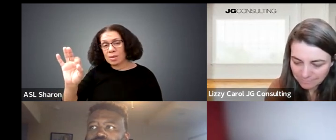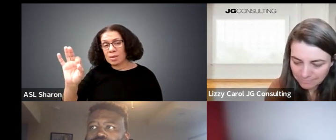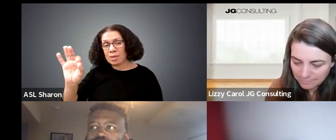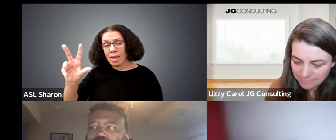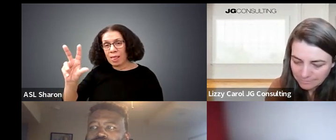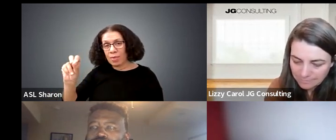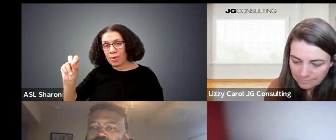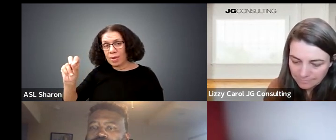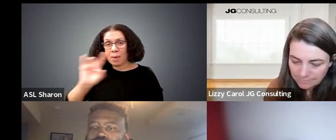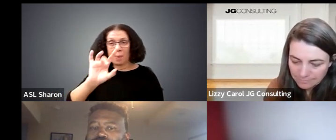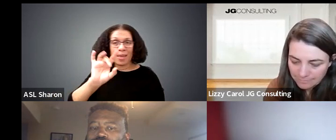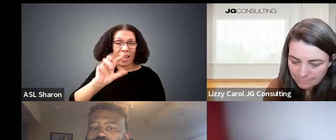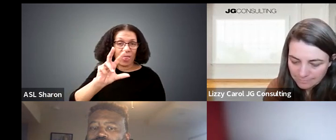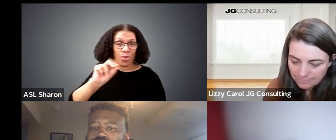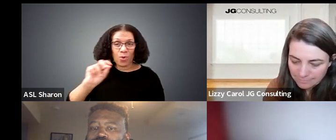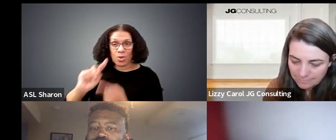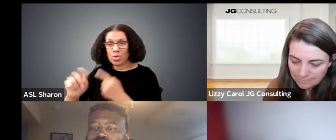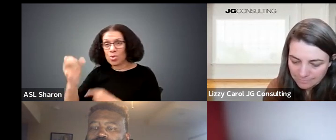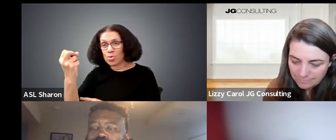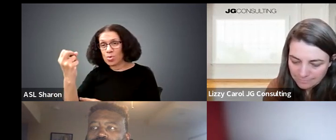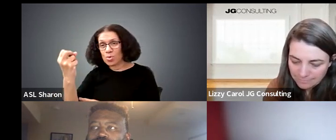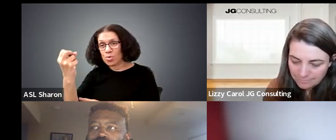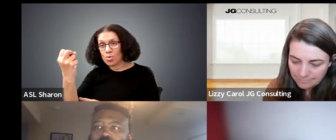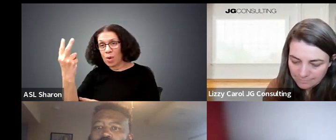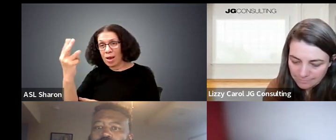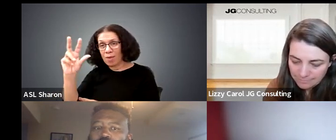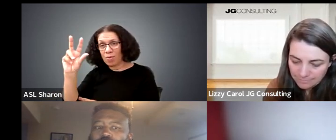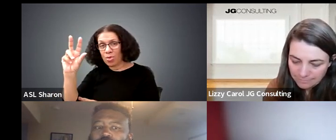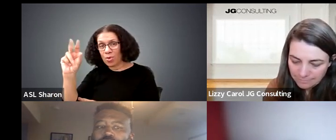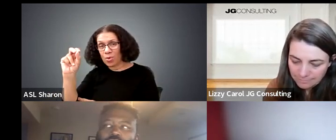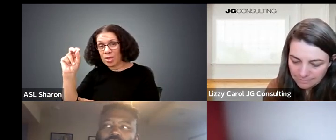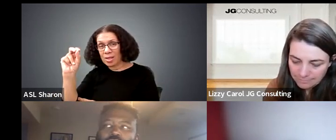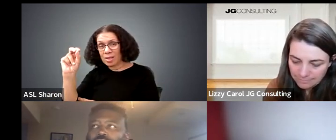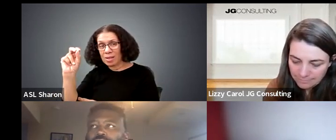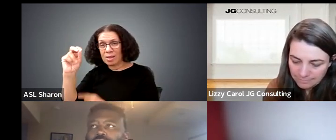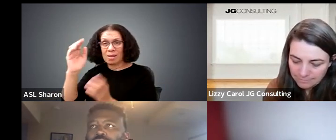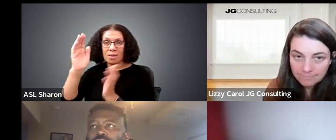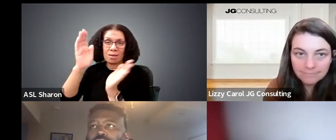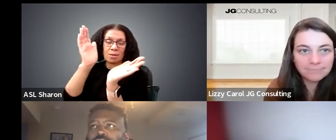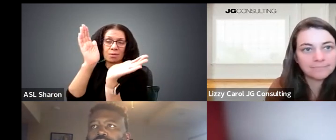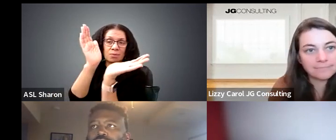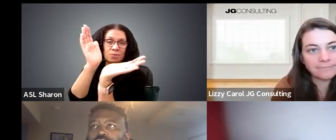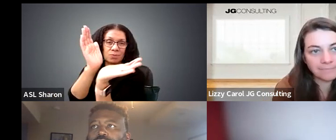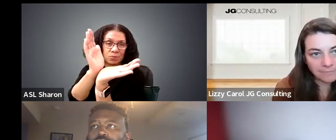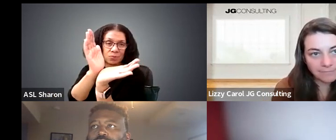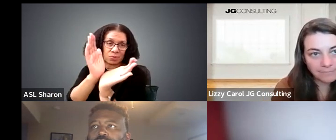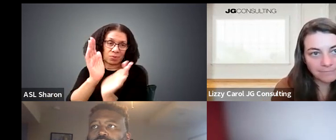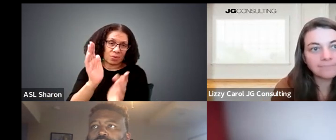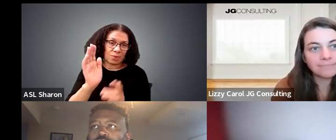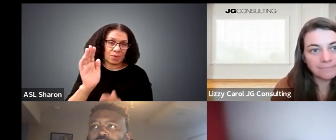settle for 8:30 to 12:30. But it's the largest span of time that I can think of that we would